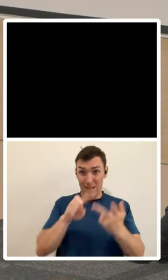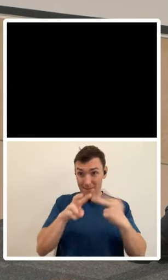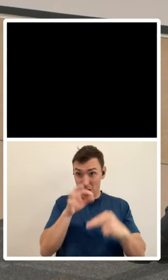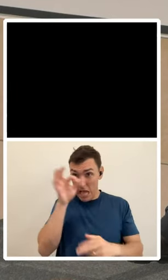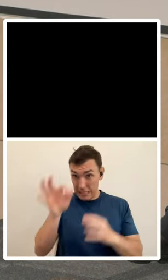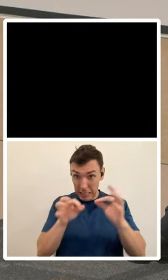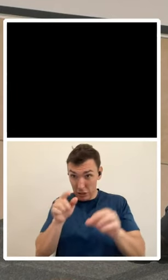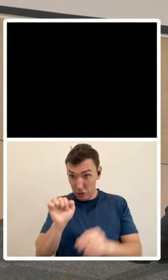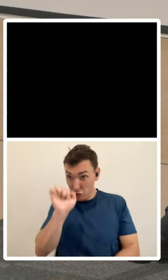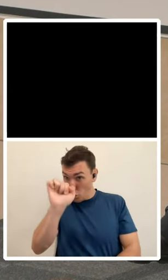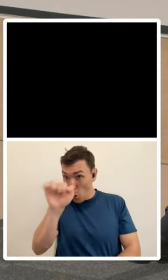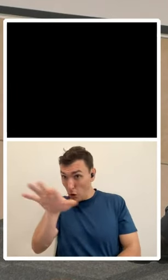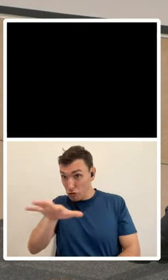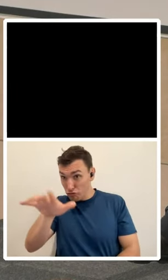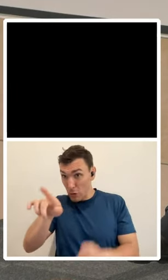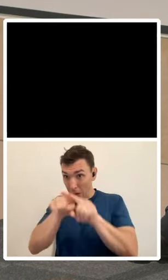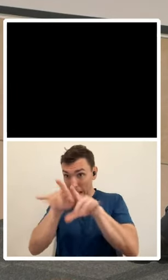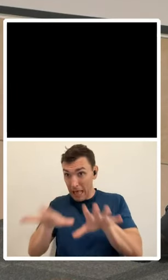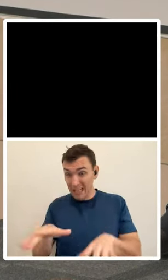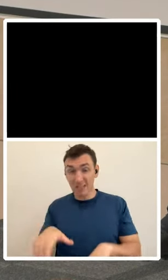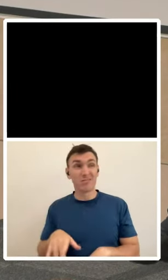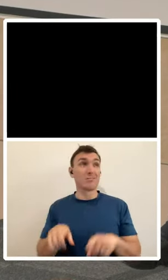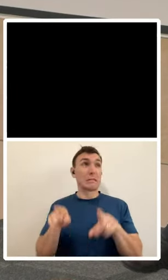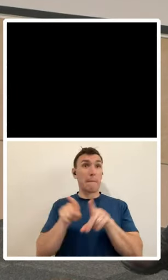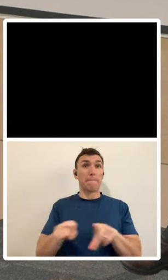keeping up. So it's not a UK-specific problem.